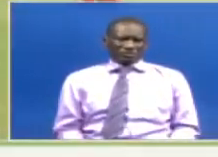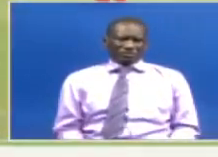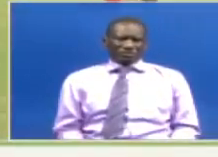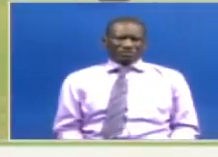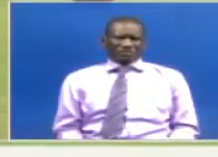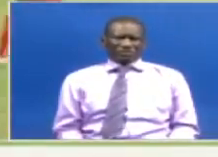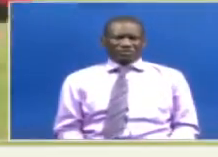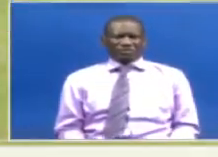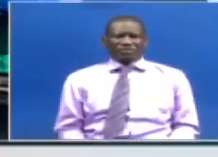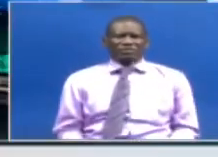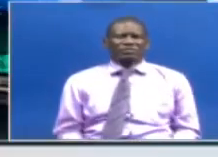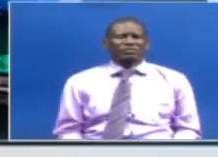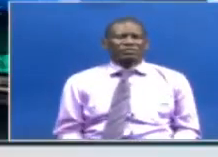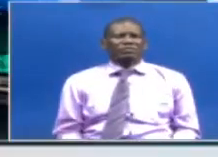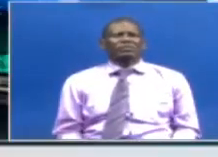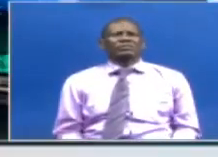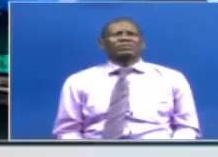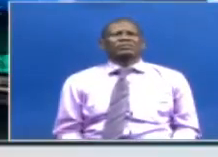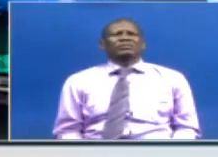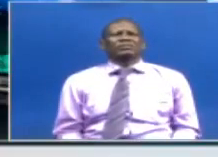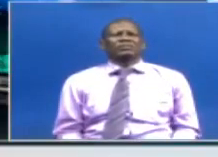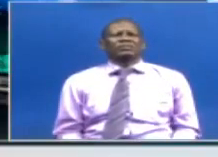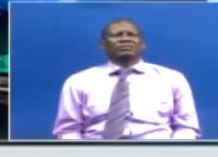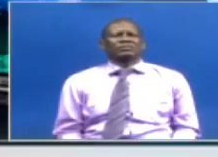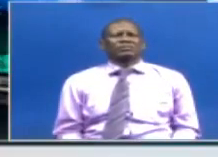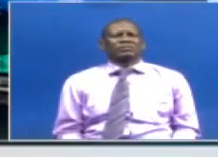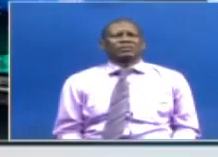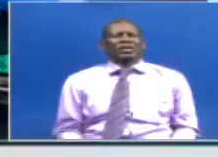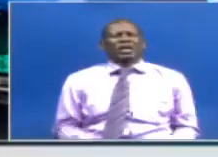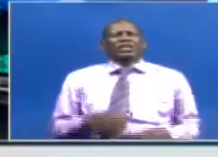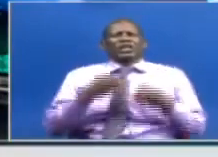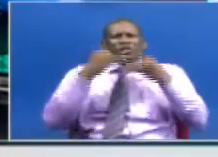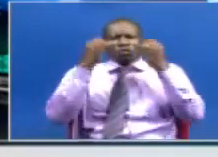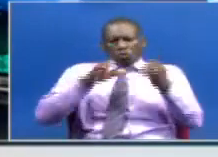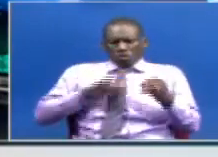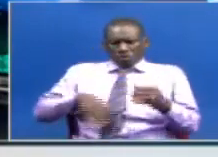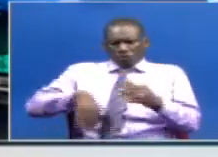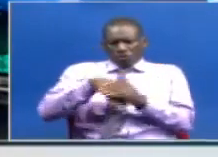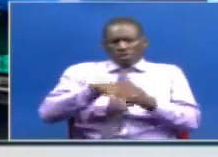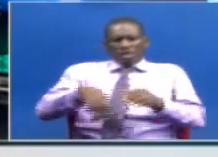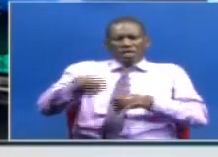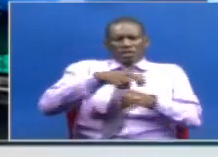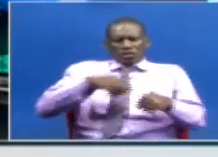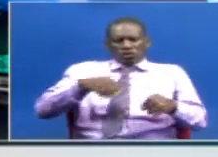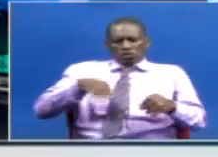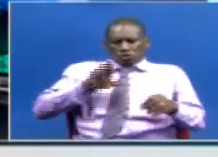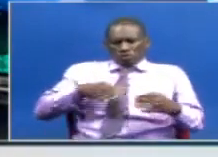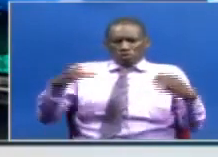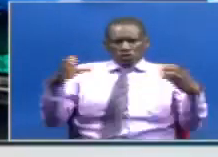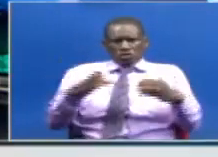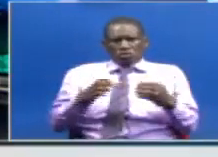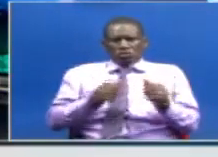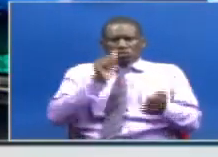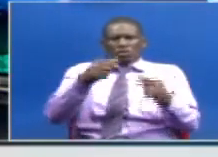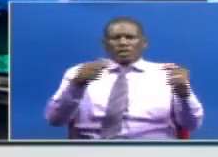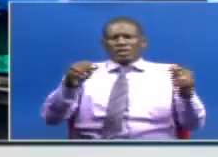Fuata. And just to give another update regarding women's football, the national women's team, the junior team, they're facing off against Angola, and they've